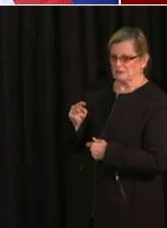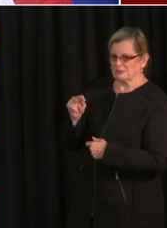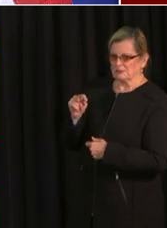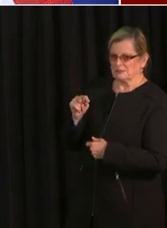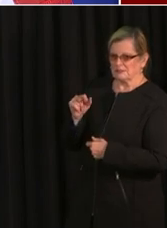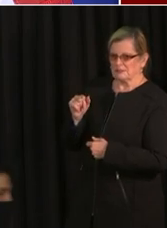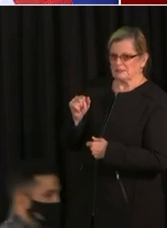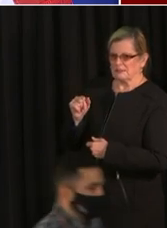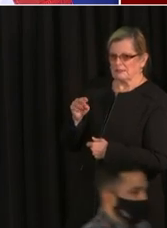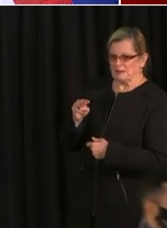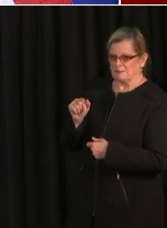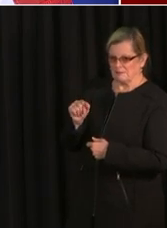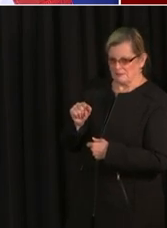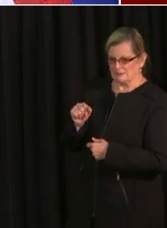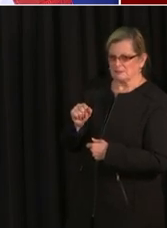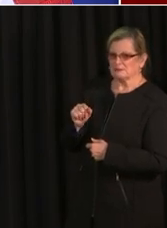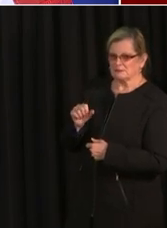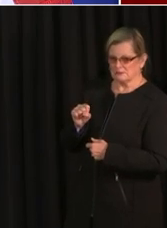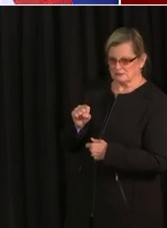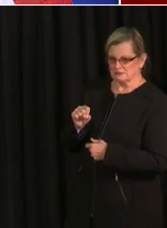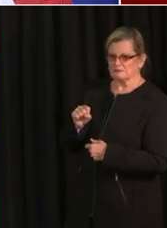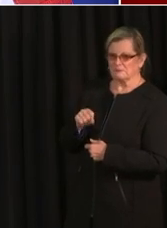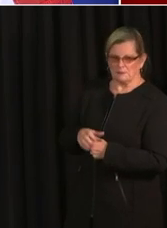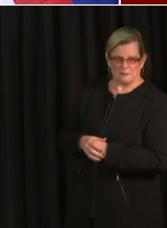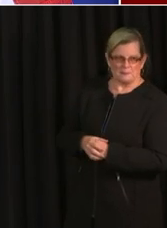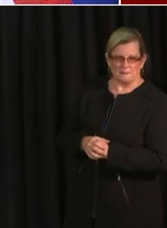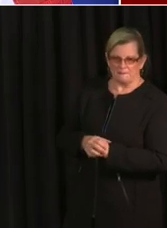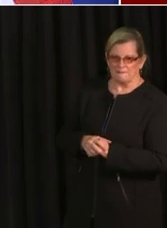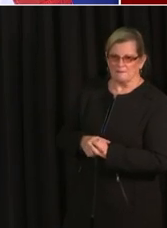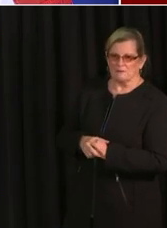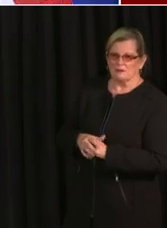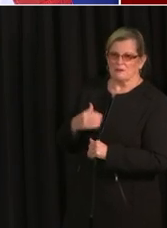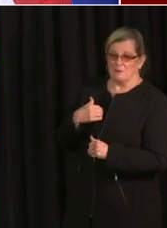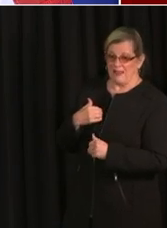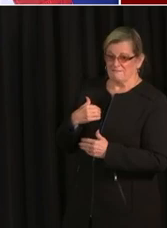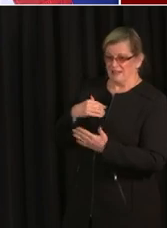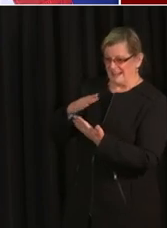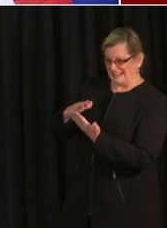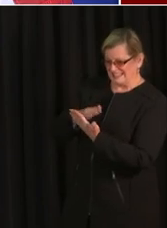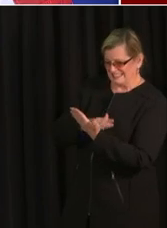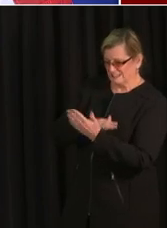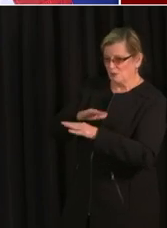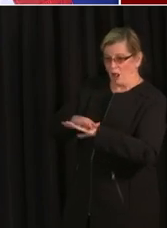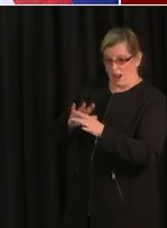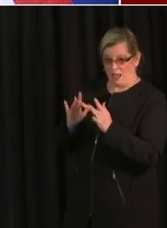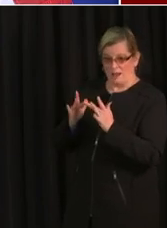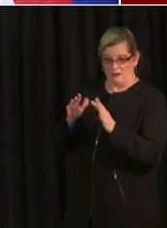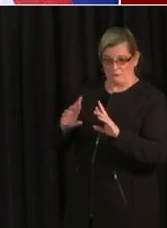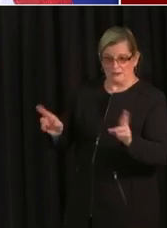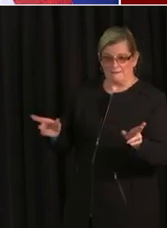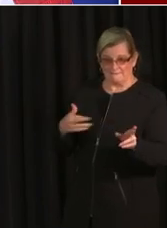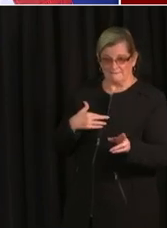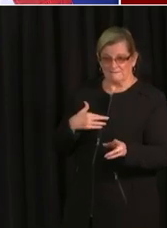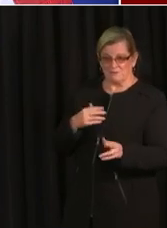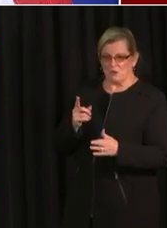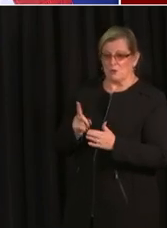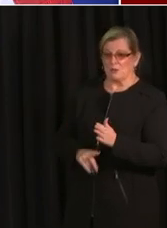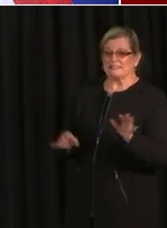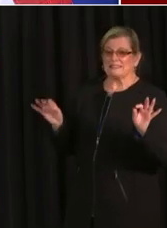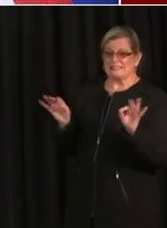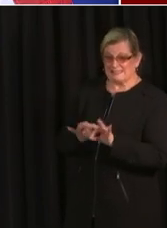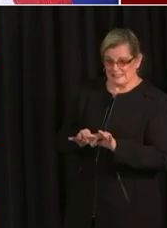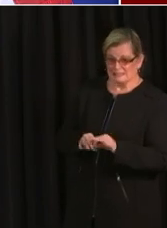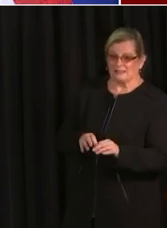non-essential business, we identified what essential business activity was. We also identified what